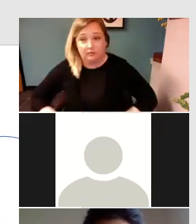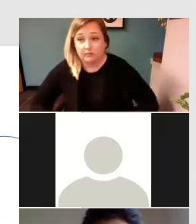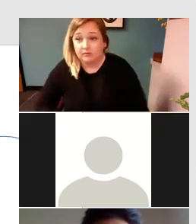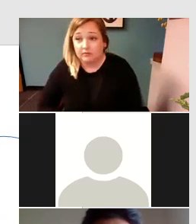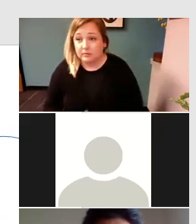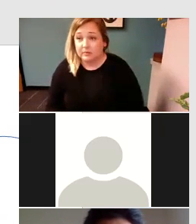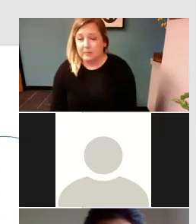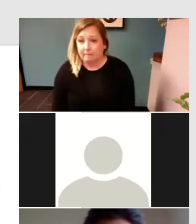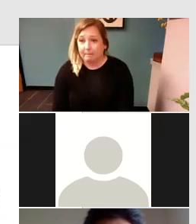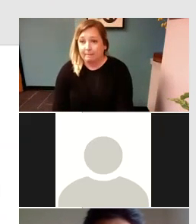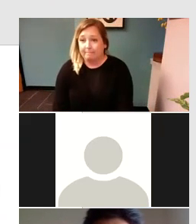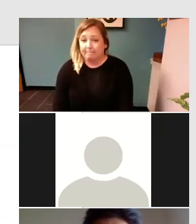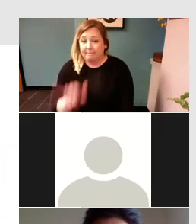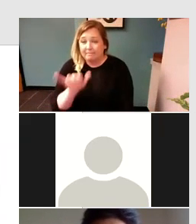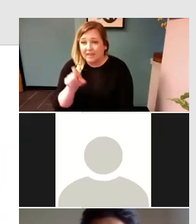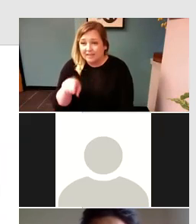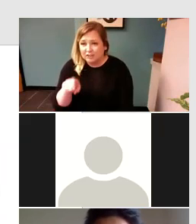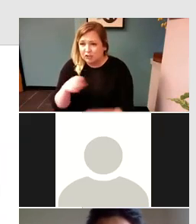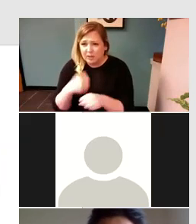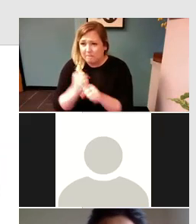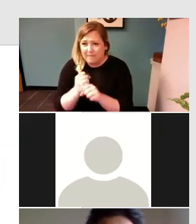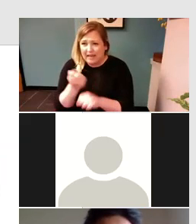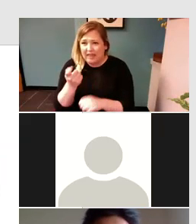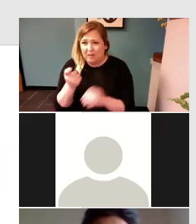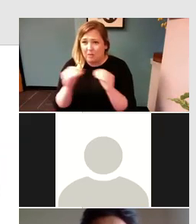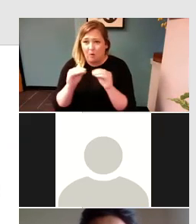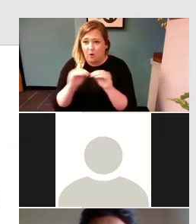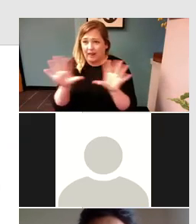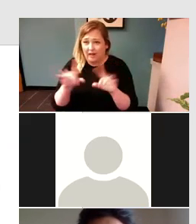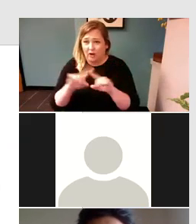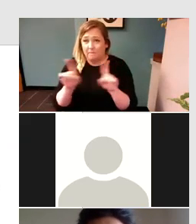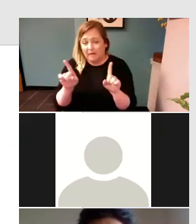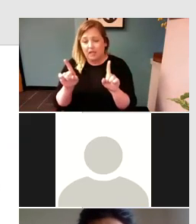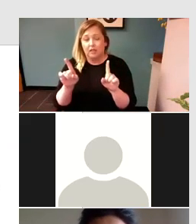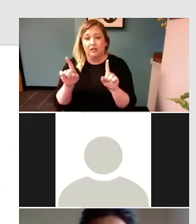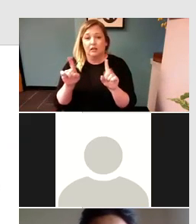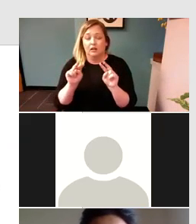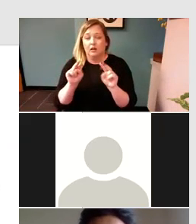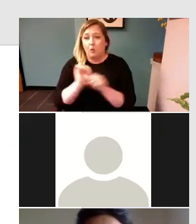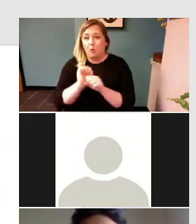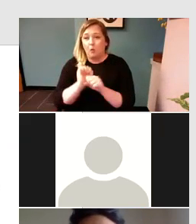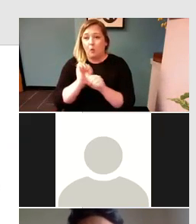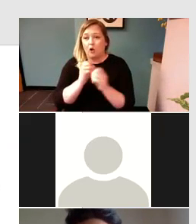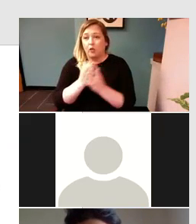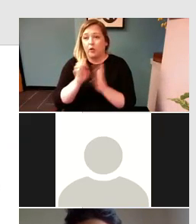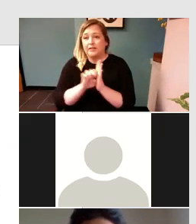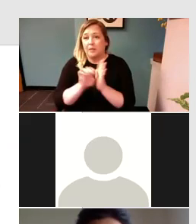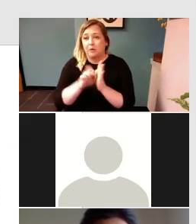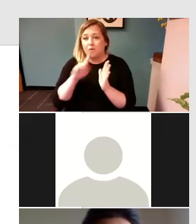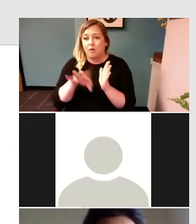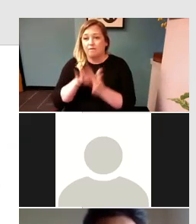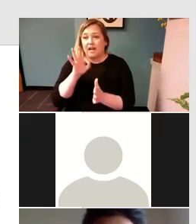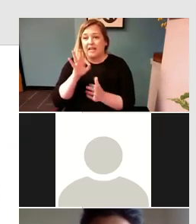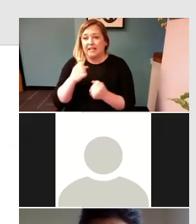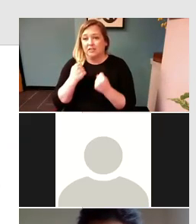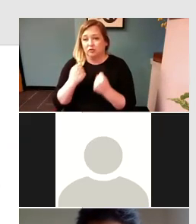That should make it a bit more clearer, but let's just walk through the example for finding strongly connected components in our old example, the